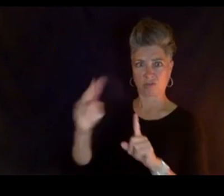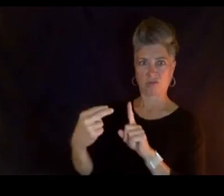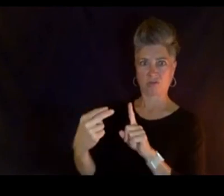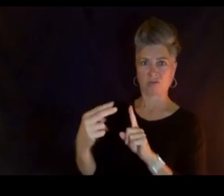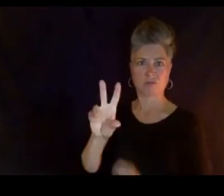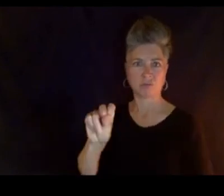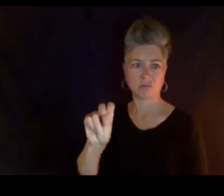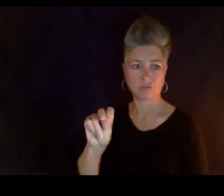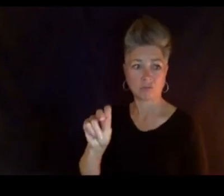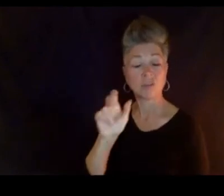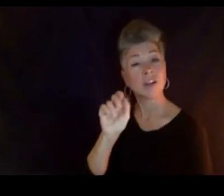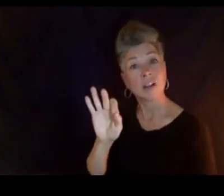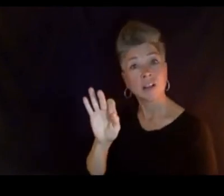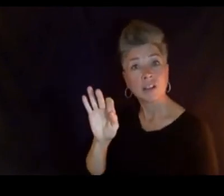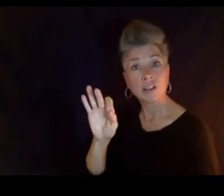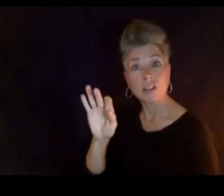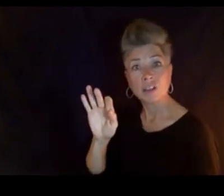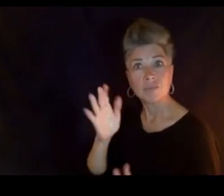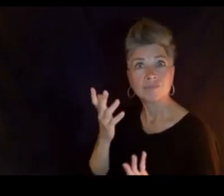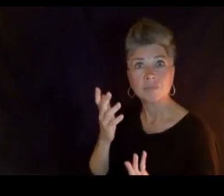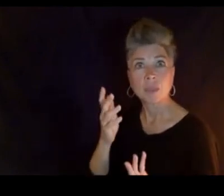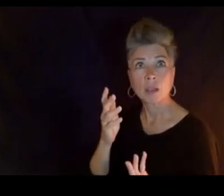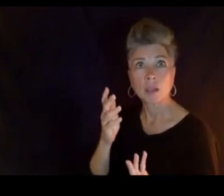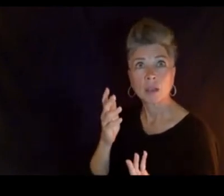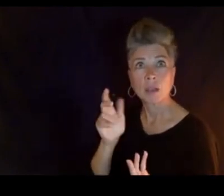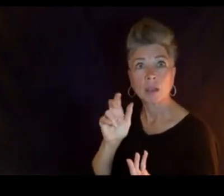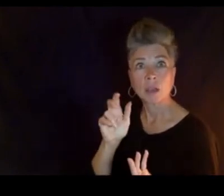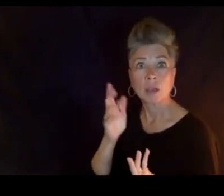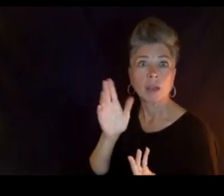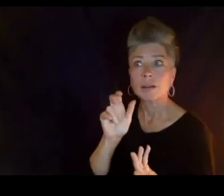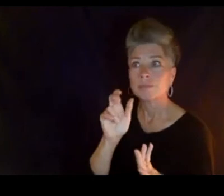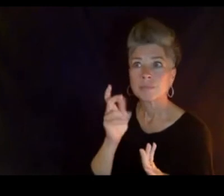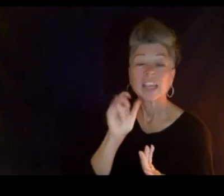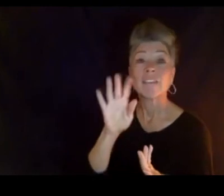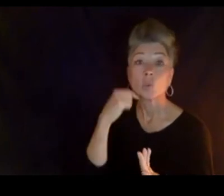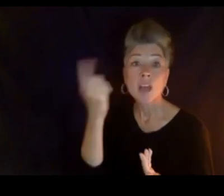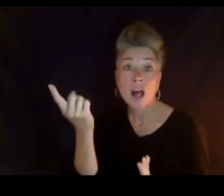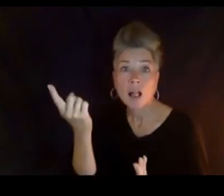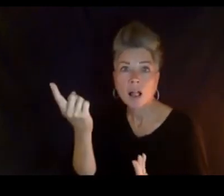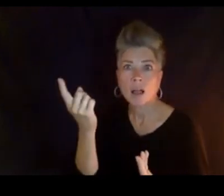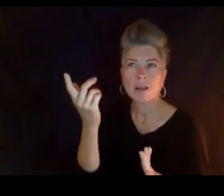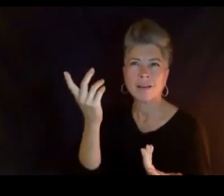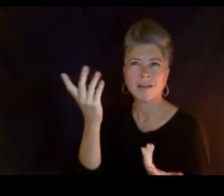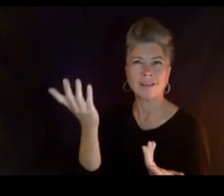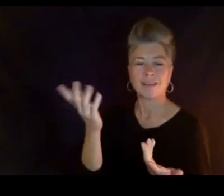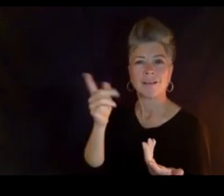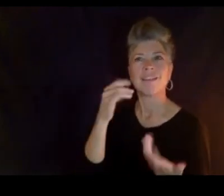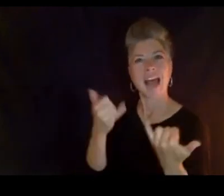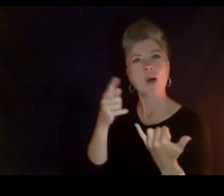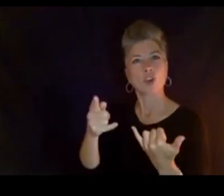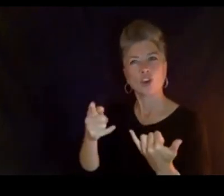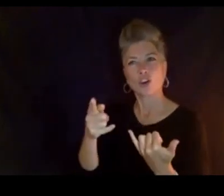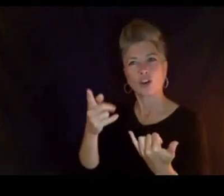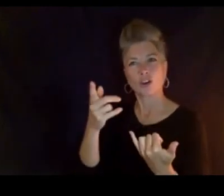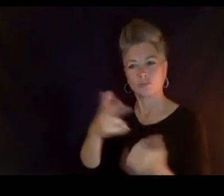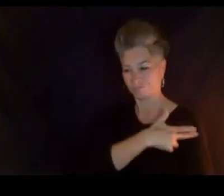if you say it in a conversation, once you tell it and things like that, that's the whole thing. You're introduced as this trans woman,